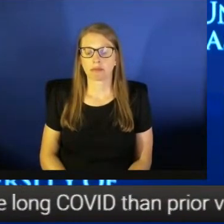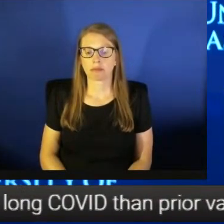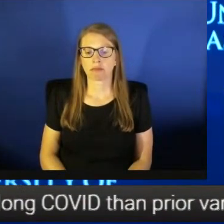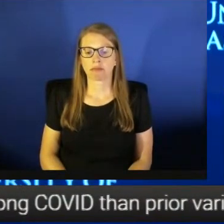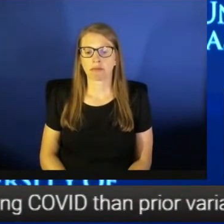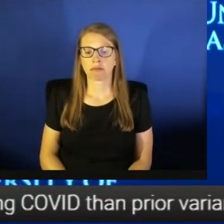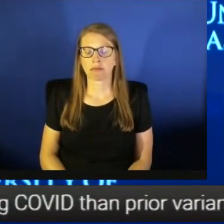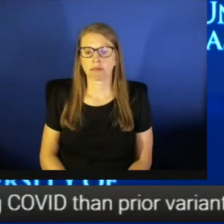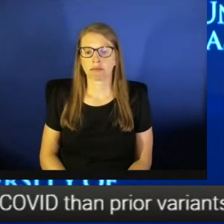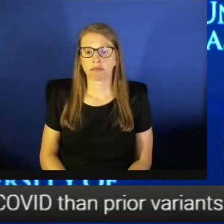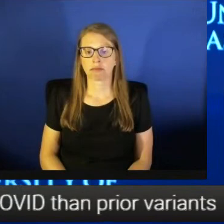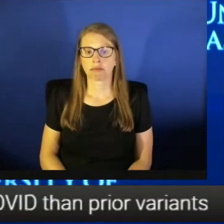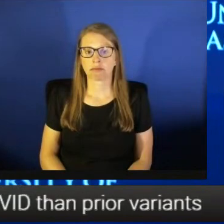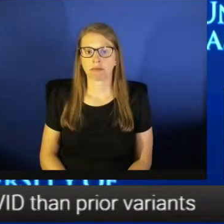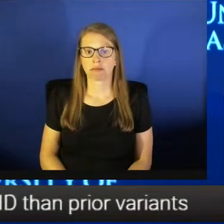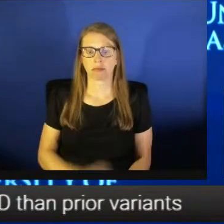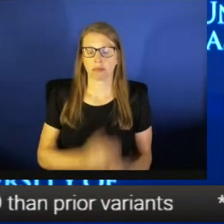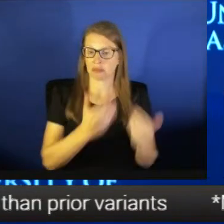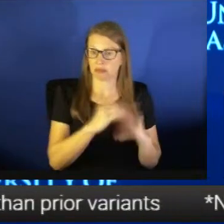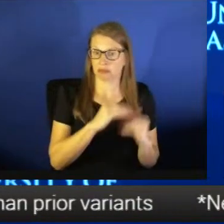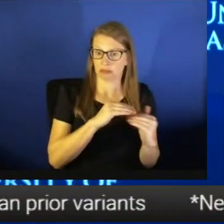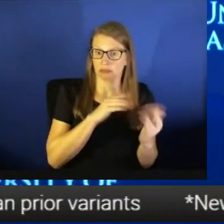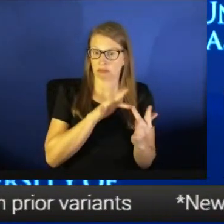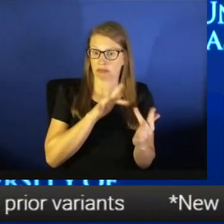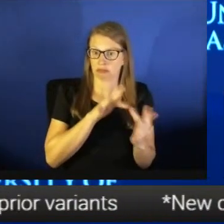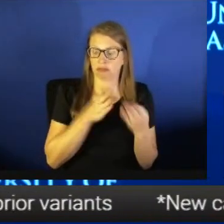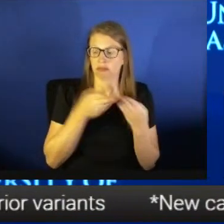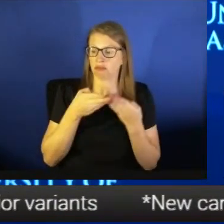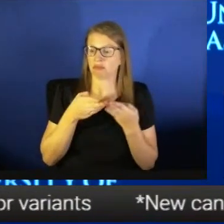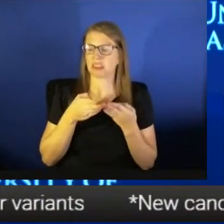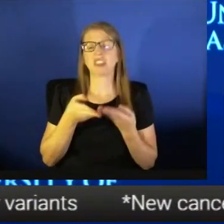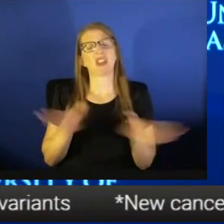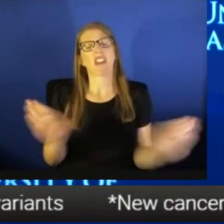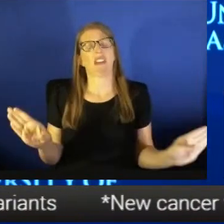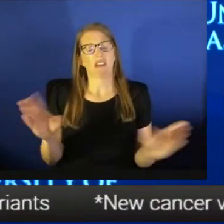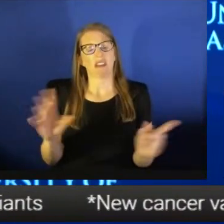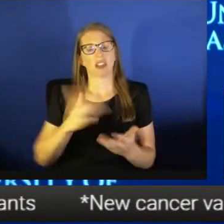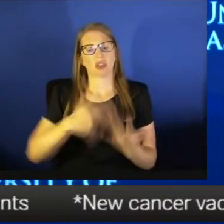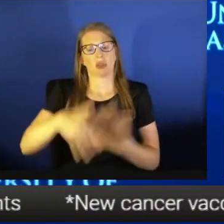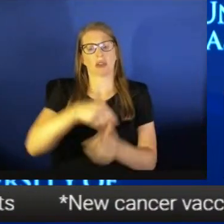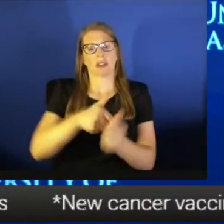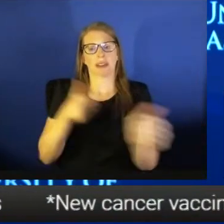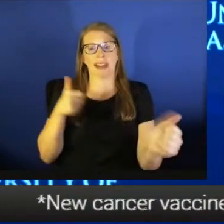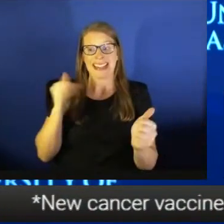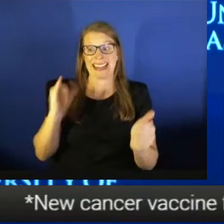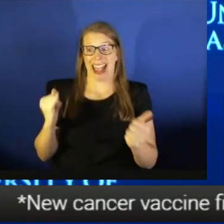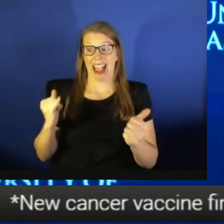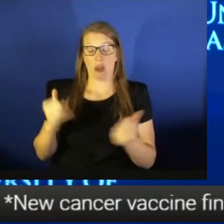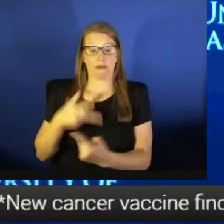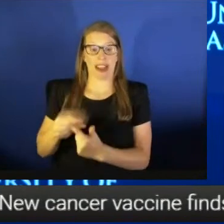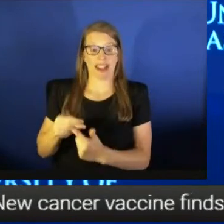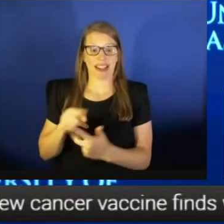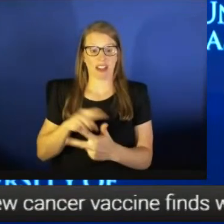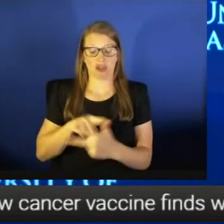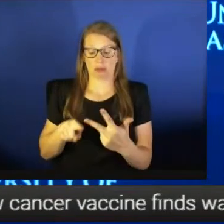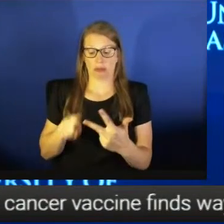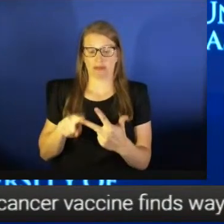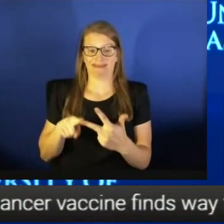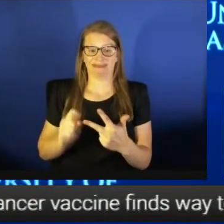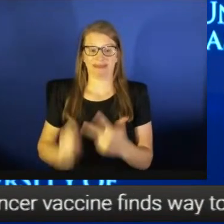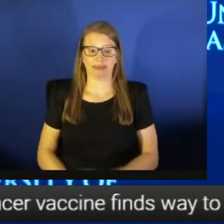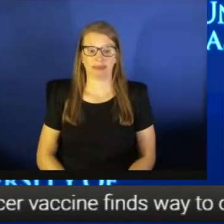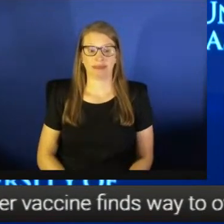limiting contacts, general social distancing, and now vaccinations. There's been a